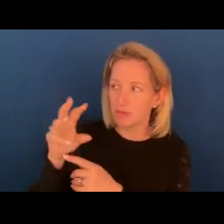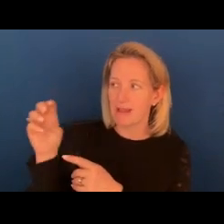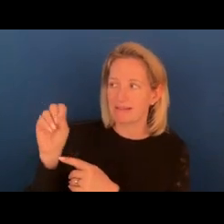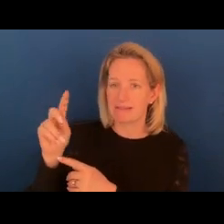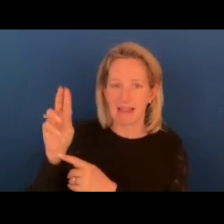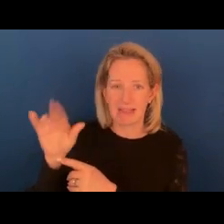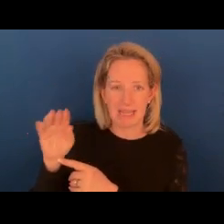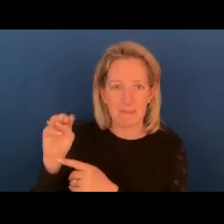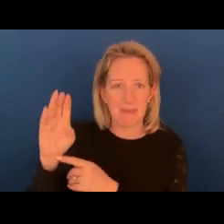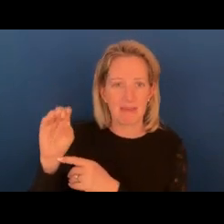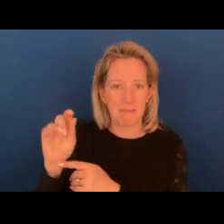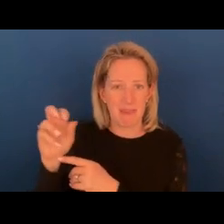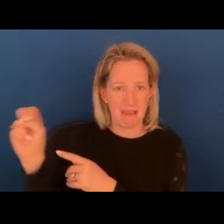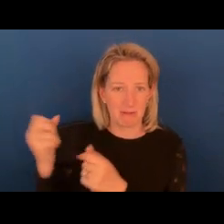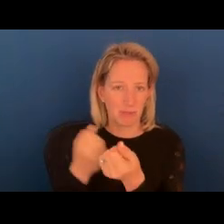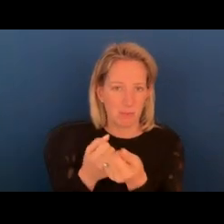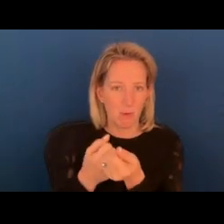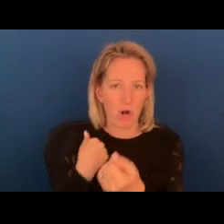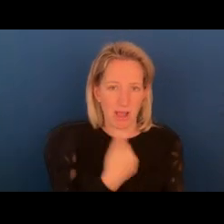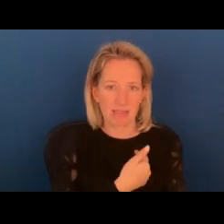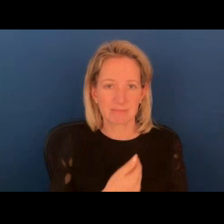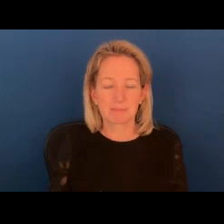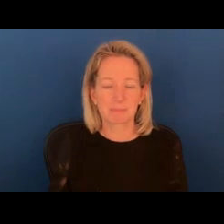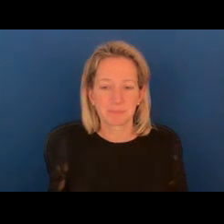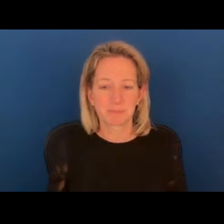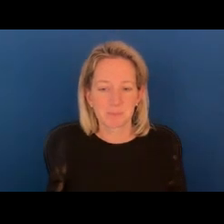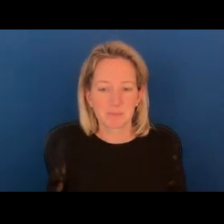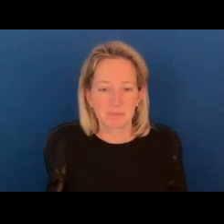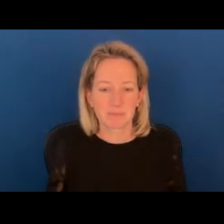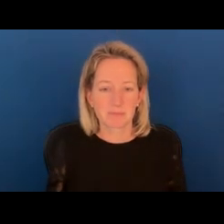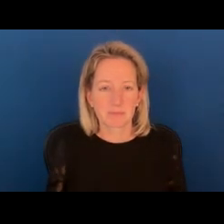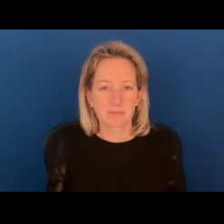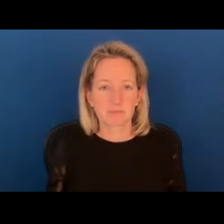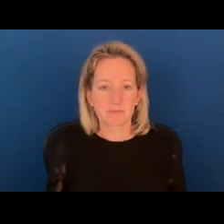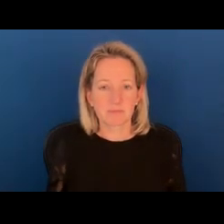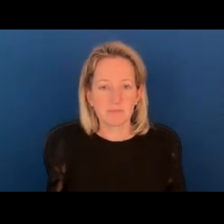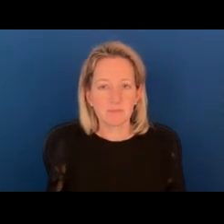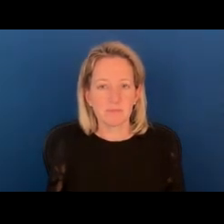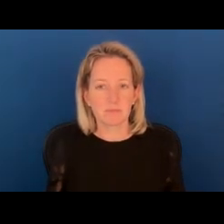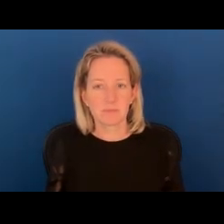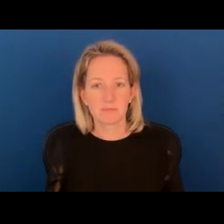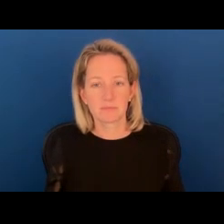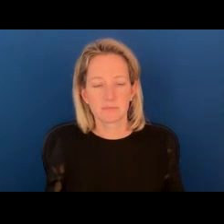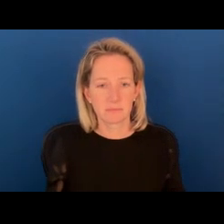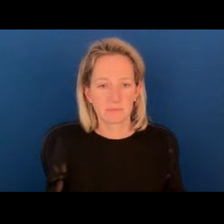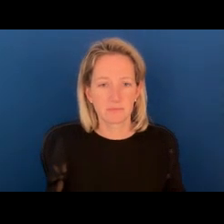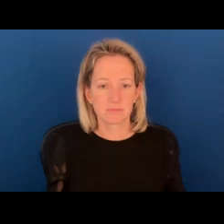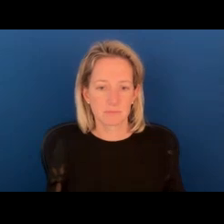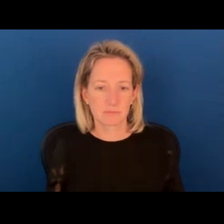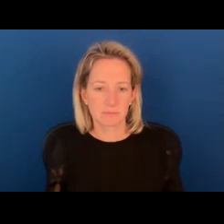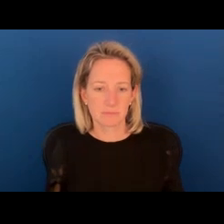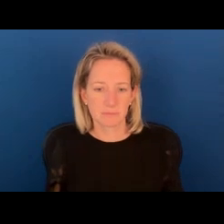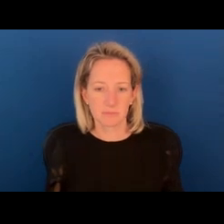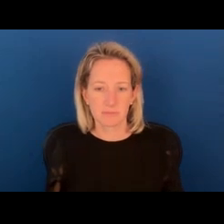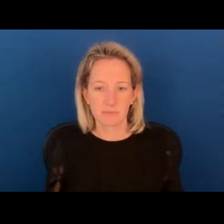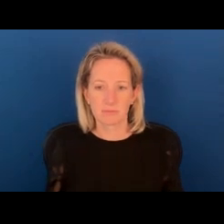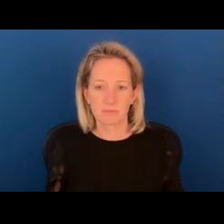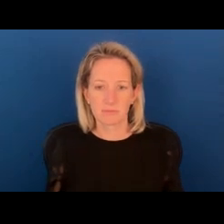on the Washington coast. Next slide, please. And then I am the